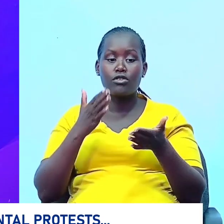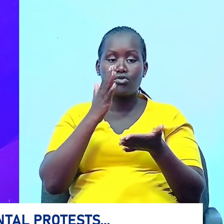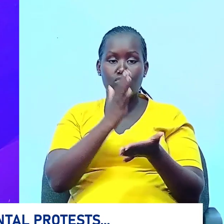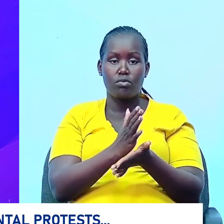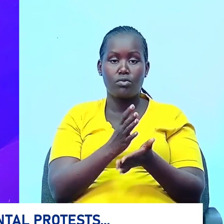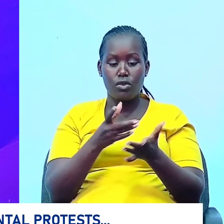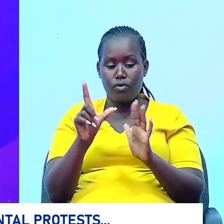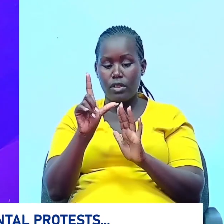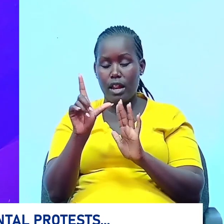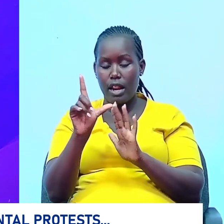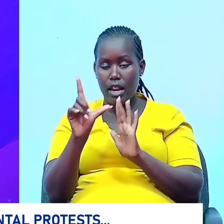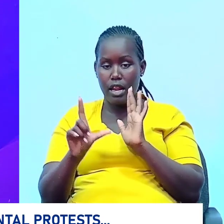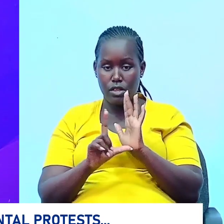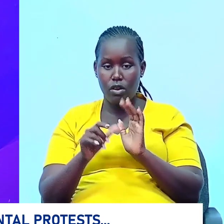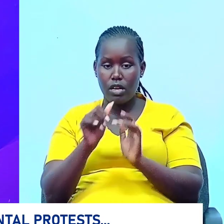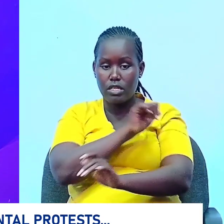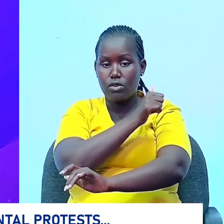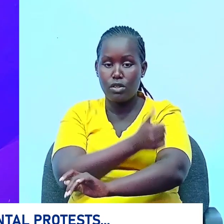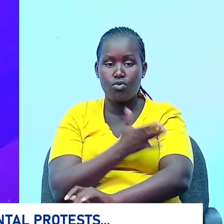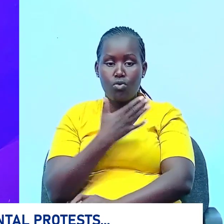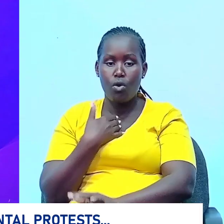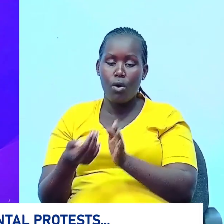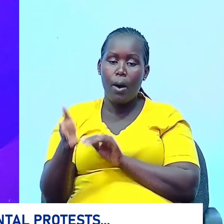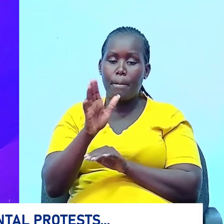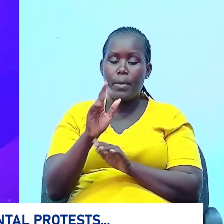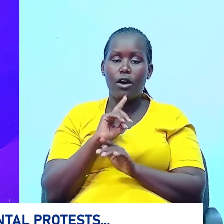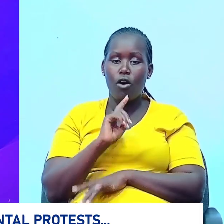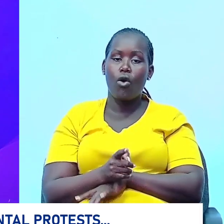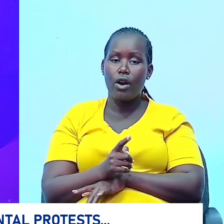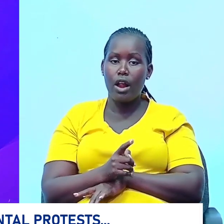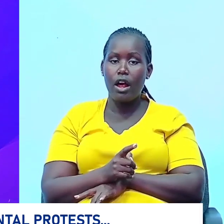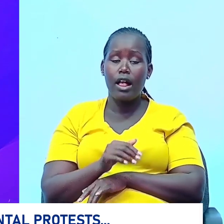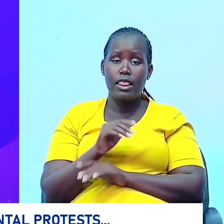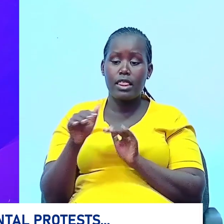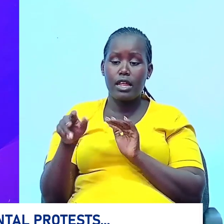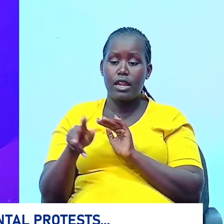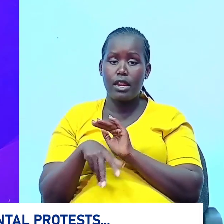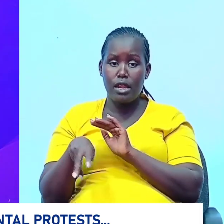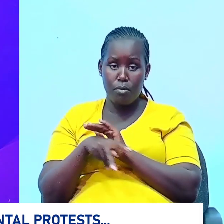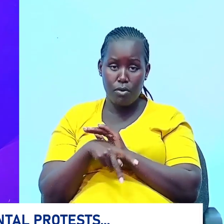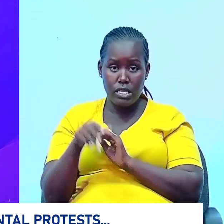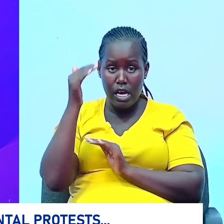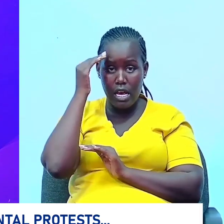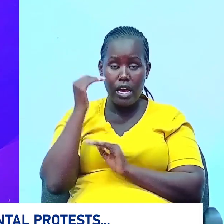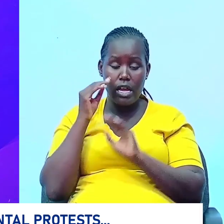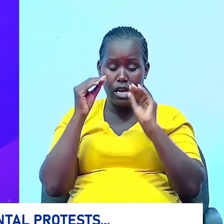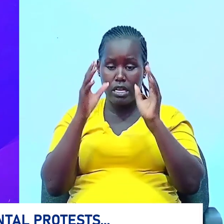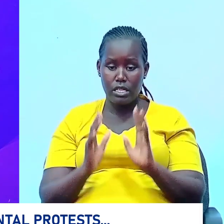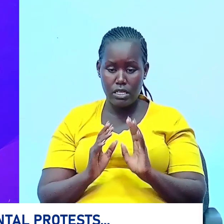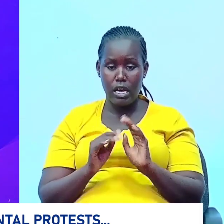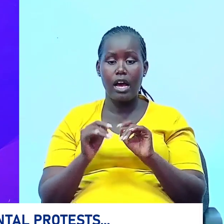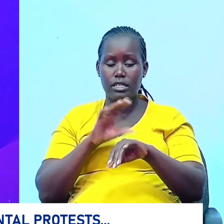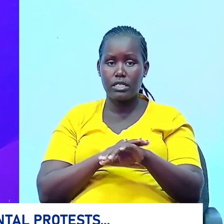as authorities worked to restore order. Meanwhile, the deputy head teacher has assumed interim